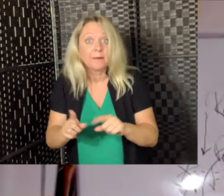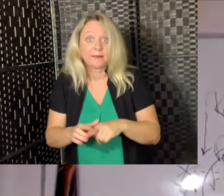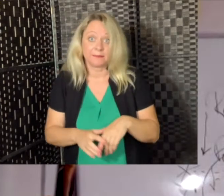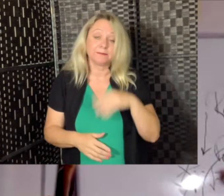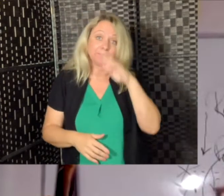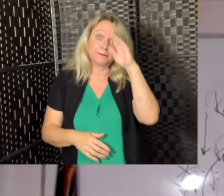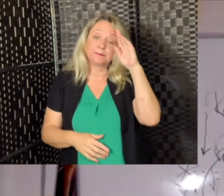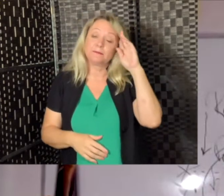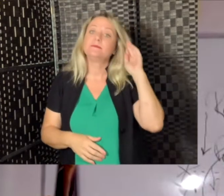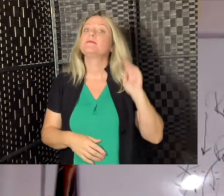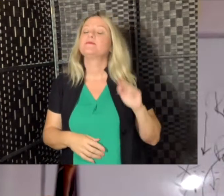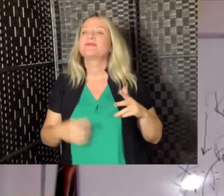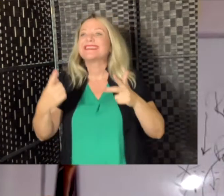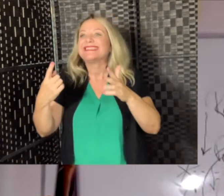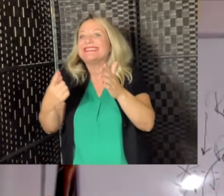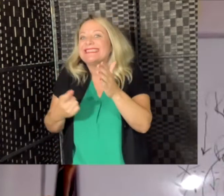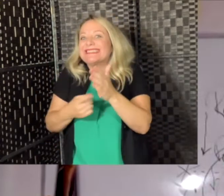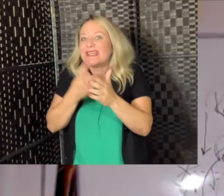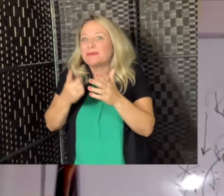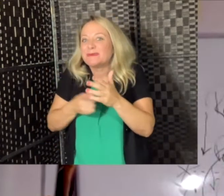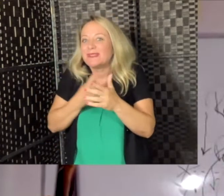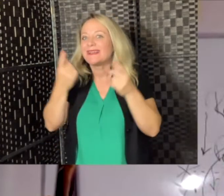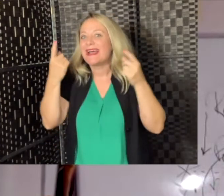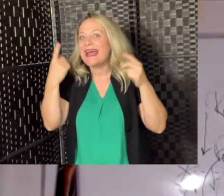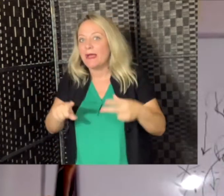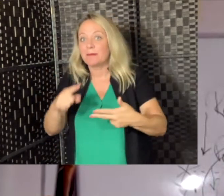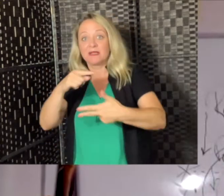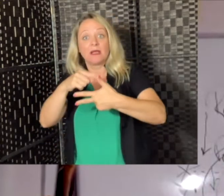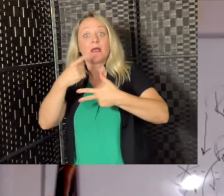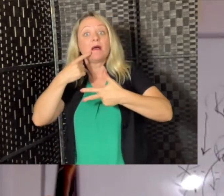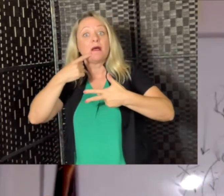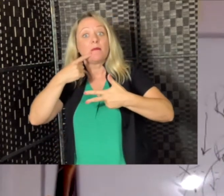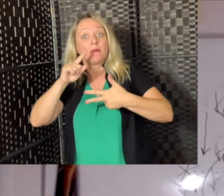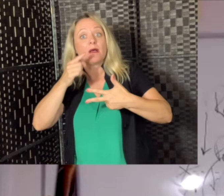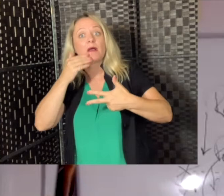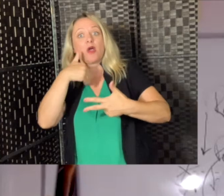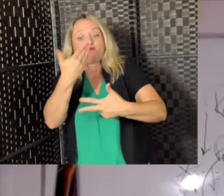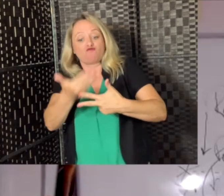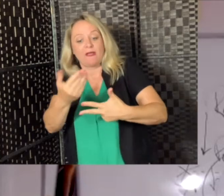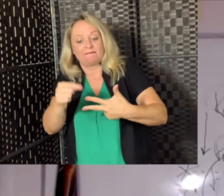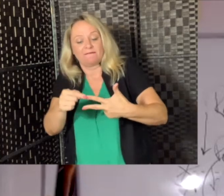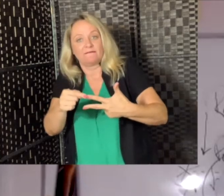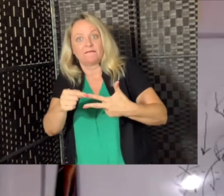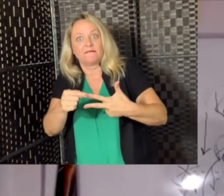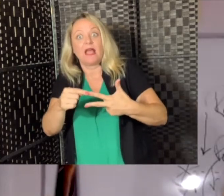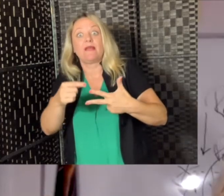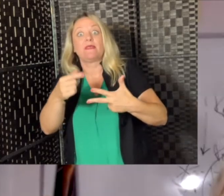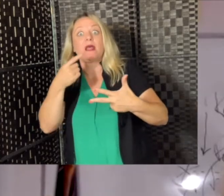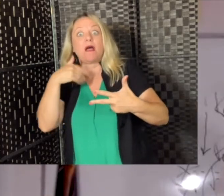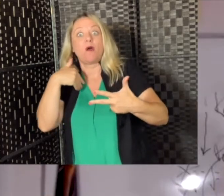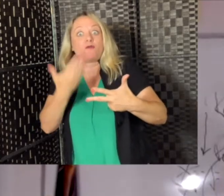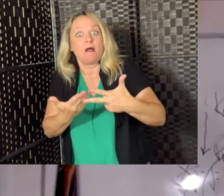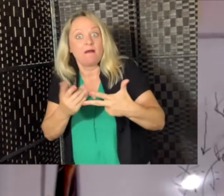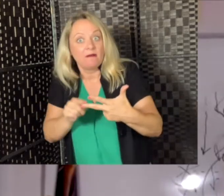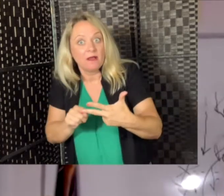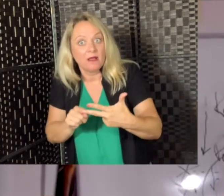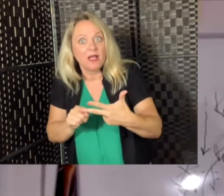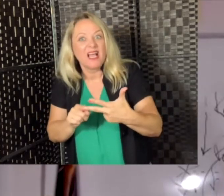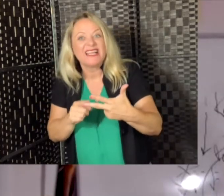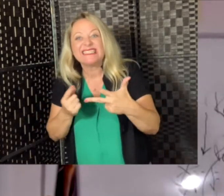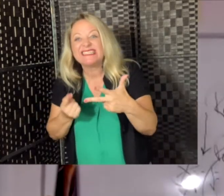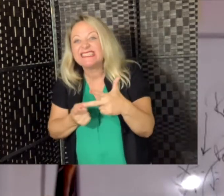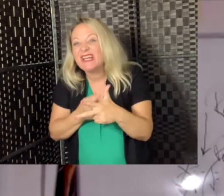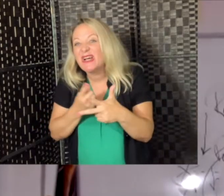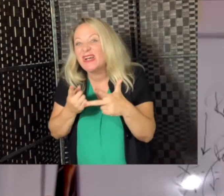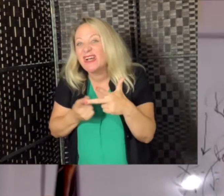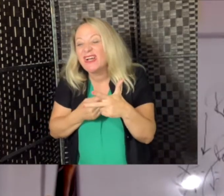spiraling looping like this until we can settle into the practice of conscious loving. That doesn't mean anything other